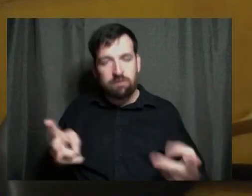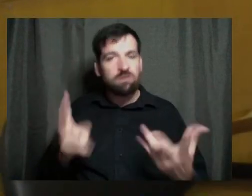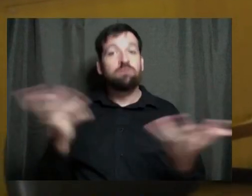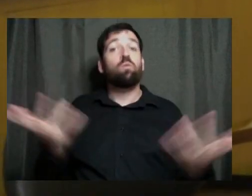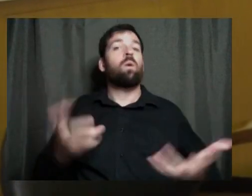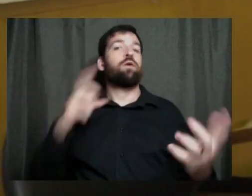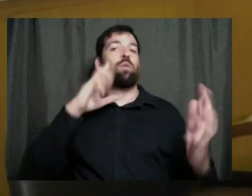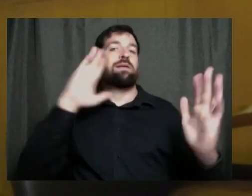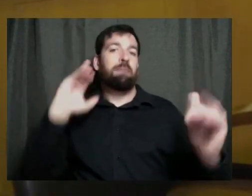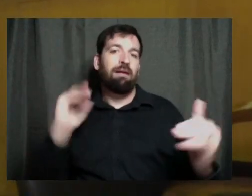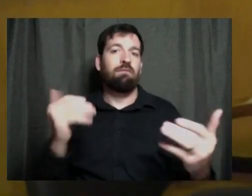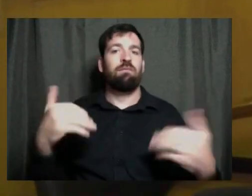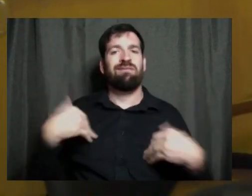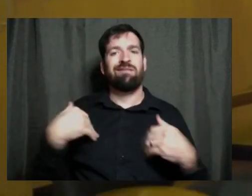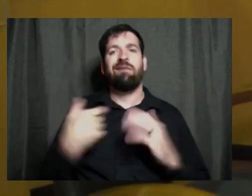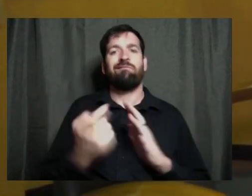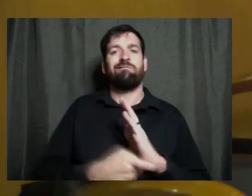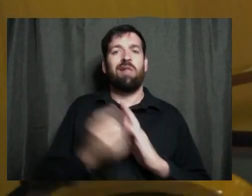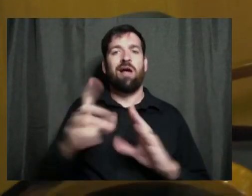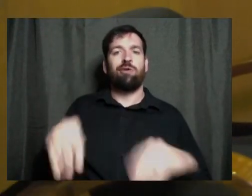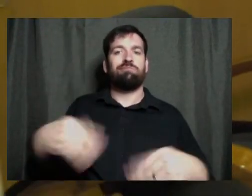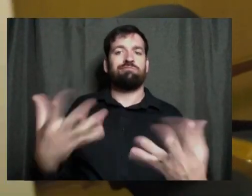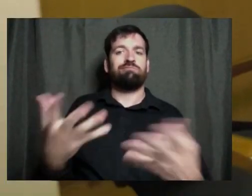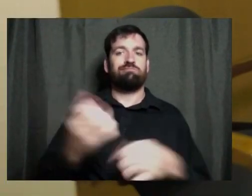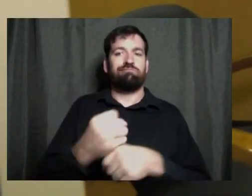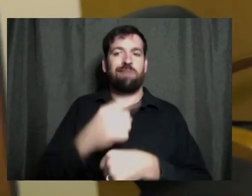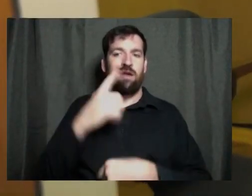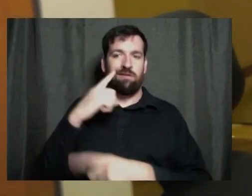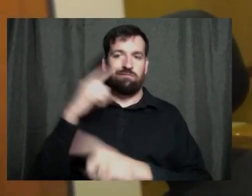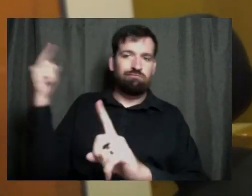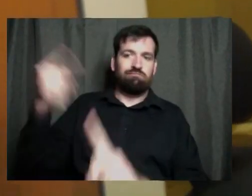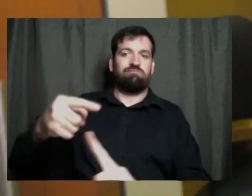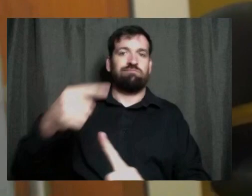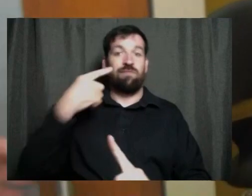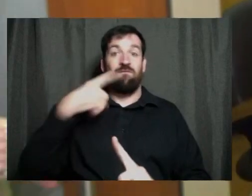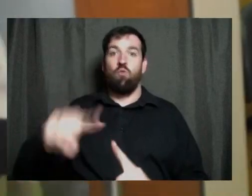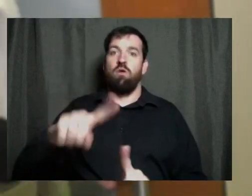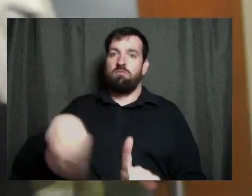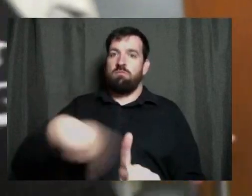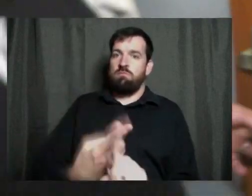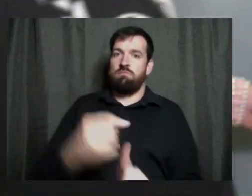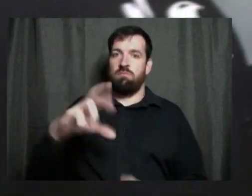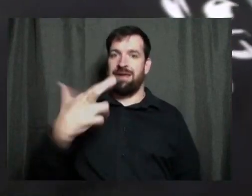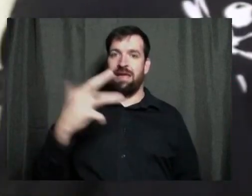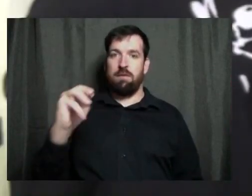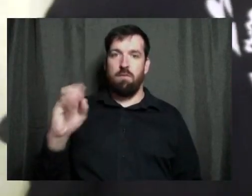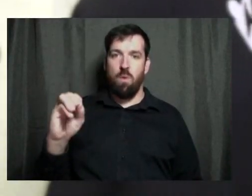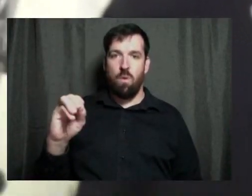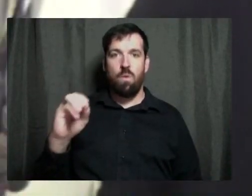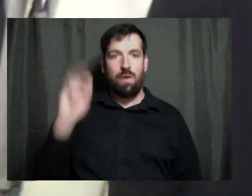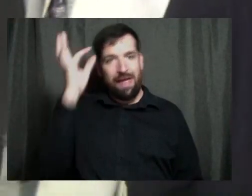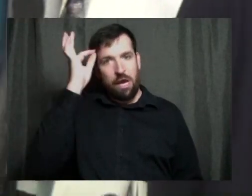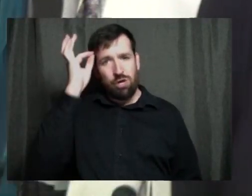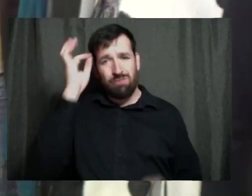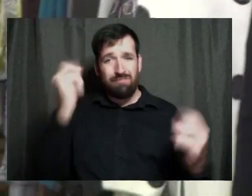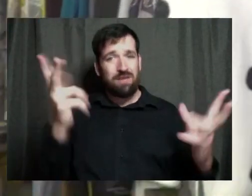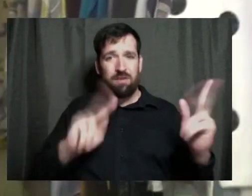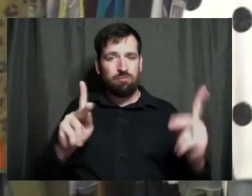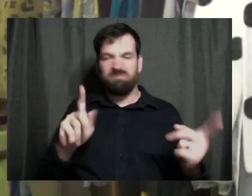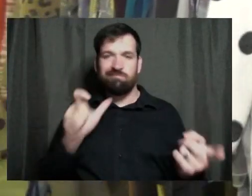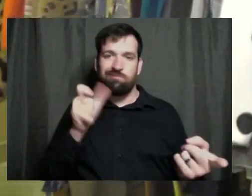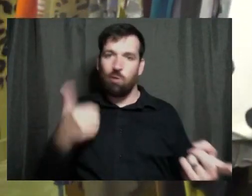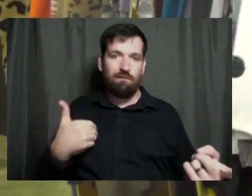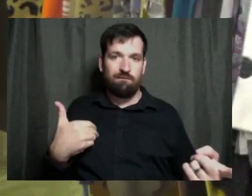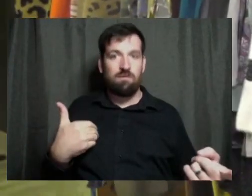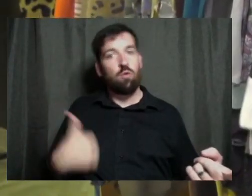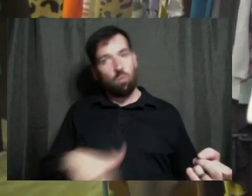flyer that is made and targeted just for chemo hair. A lot of places don't have that, but we are so proud